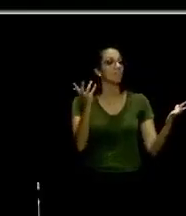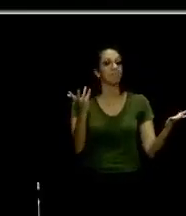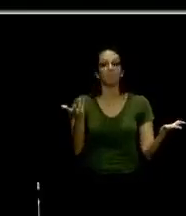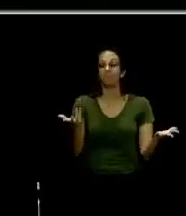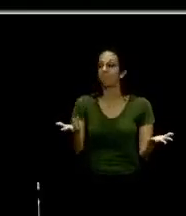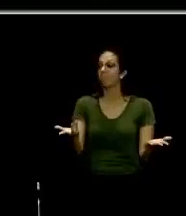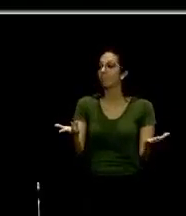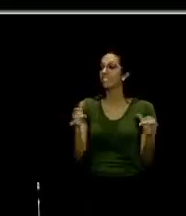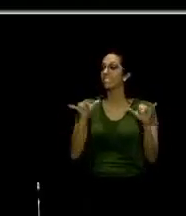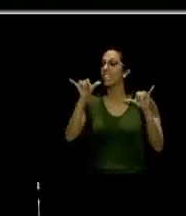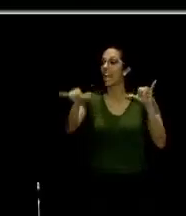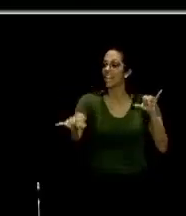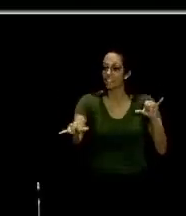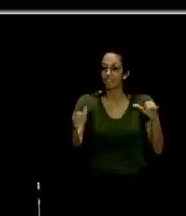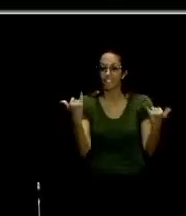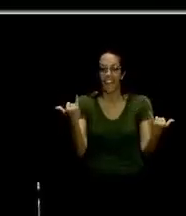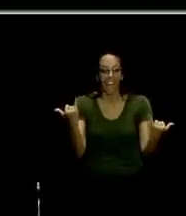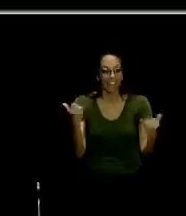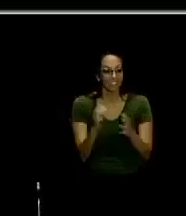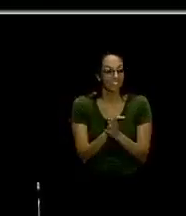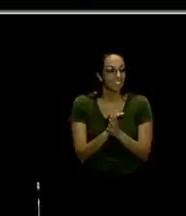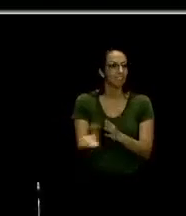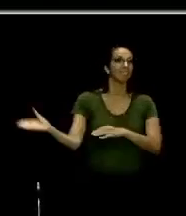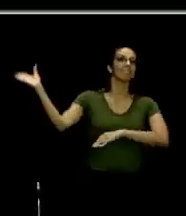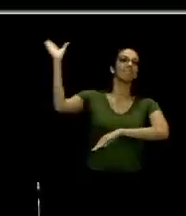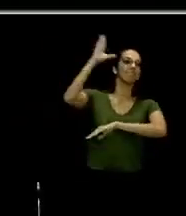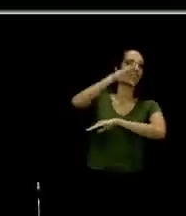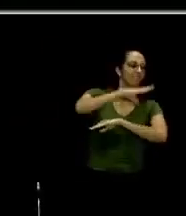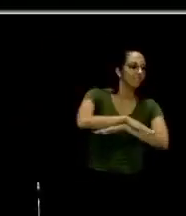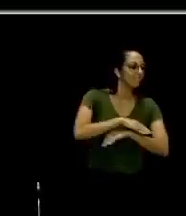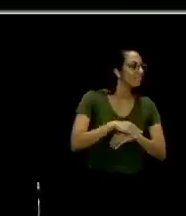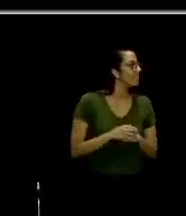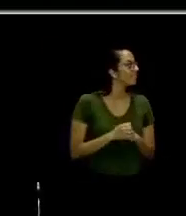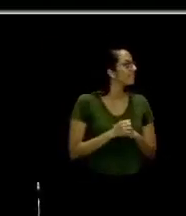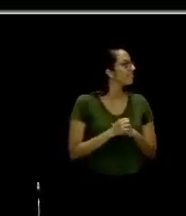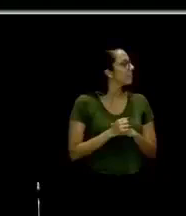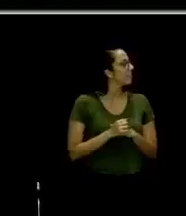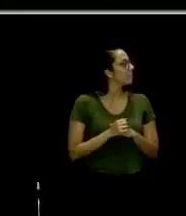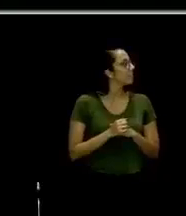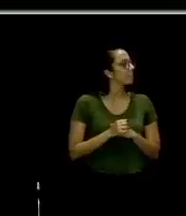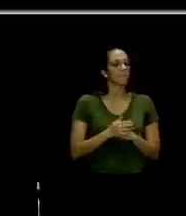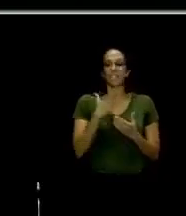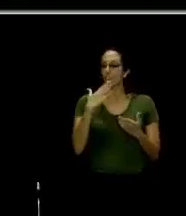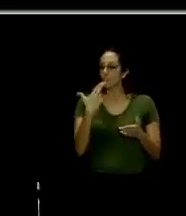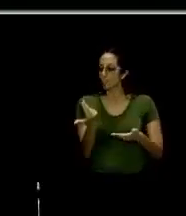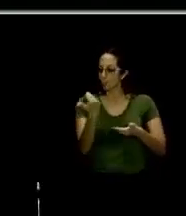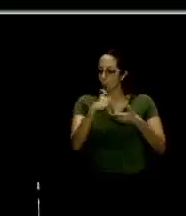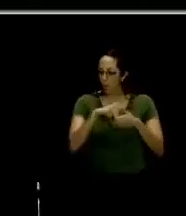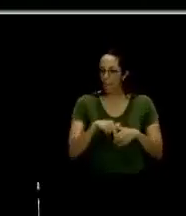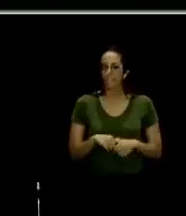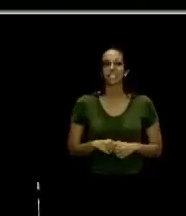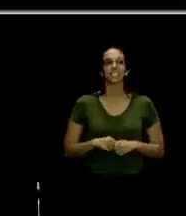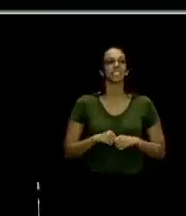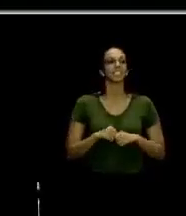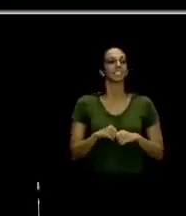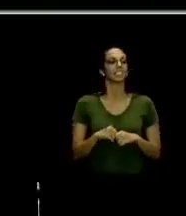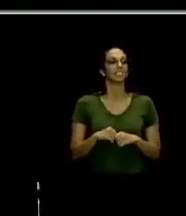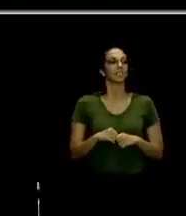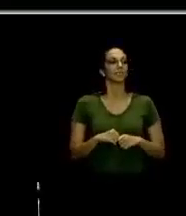trudging and staying the day. So I hope you all will join us.